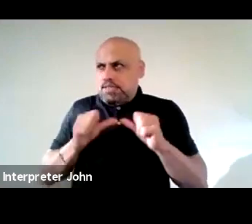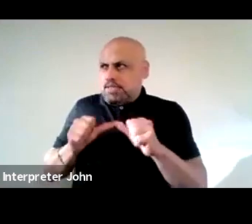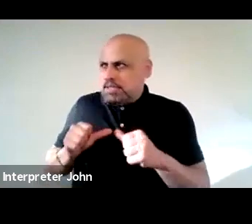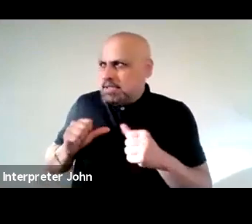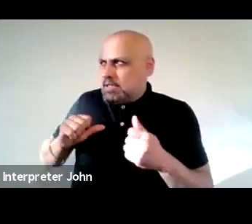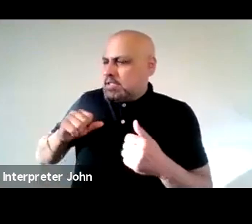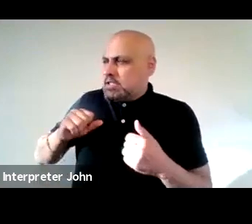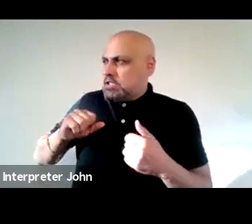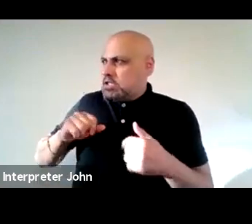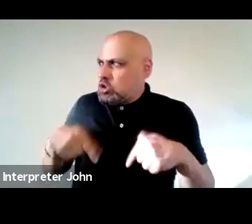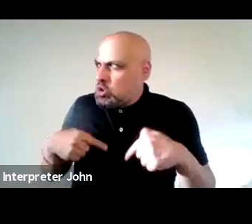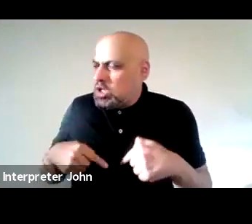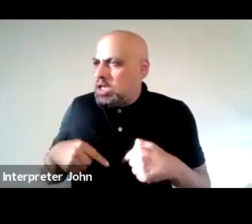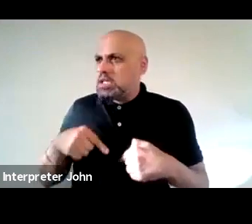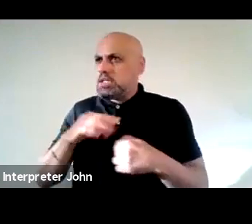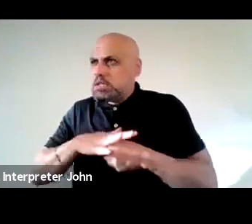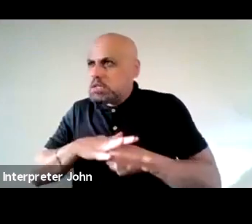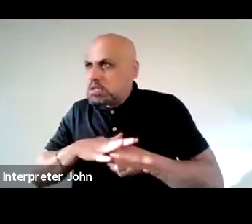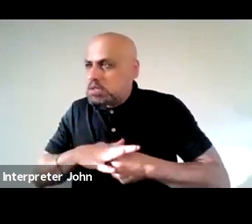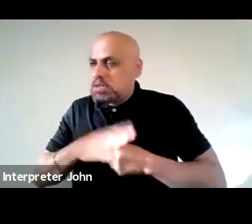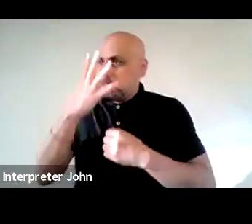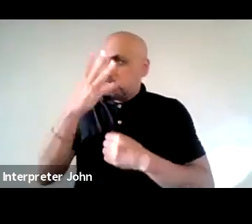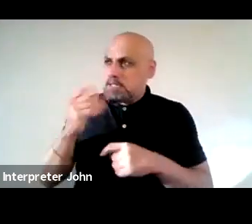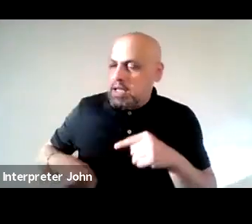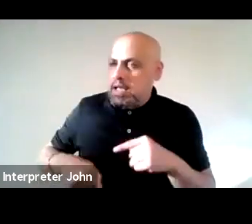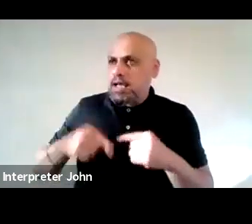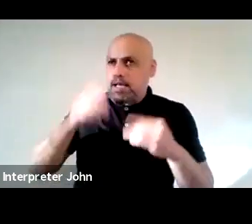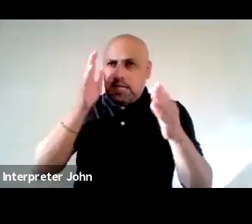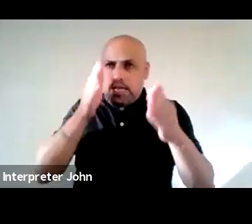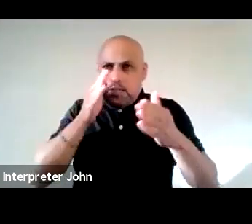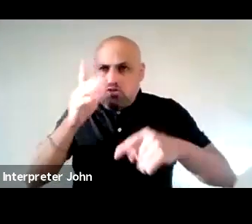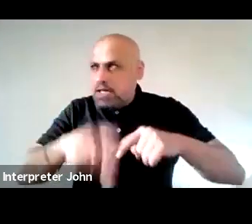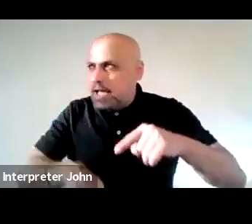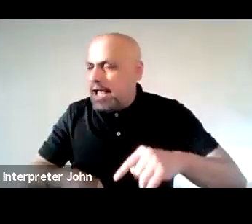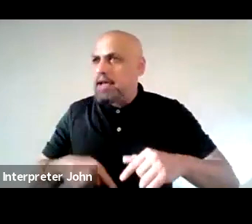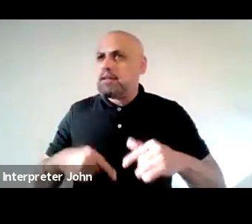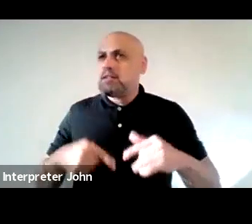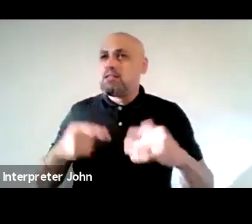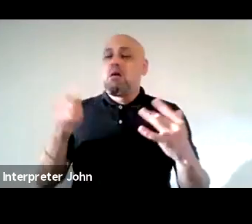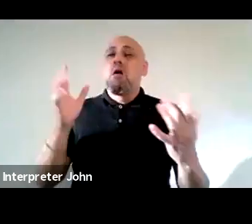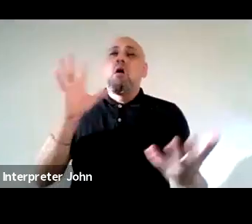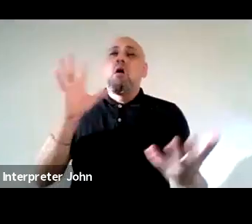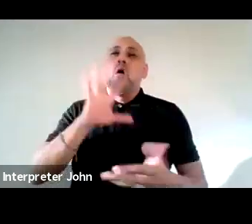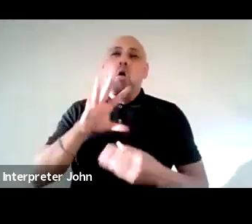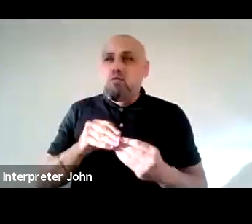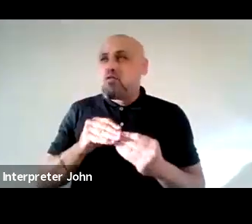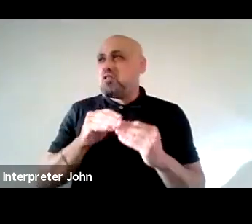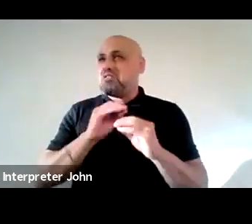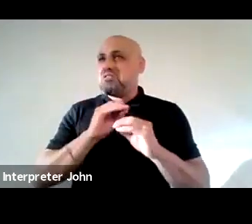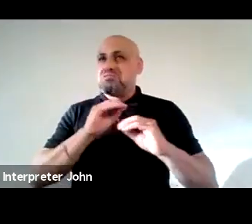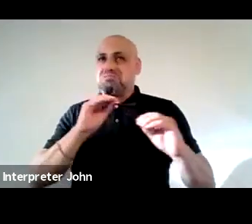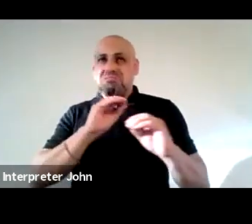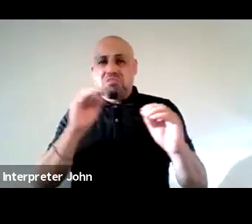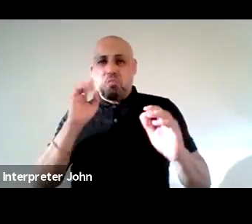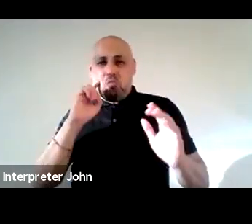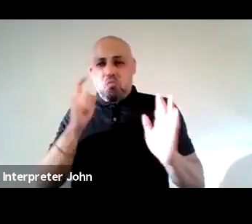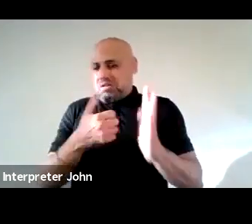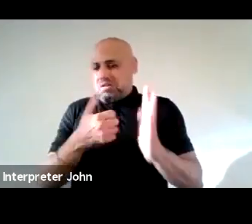anxiety, couldn't sleep, had difficulty concentrating, and overall, I no longer recognized